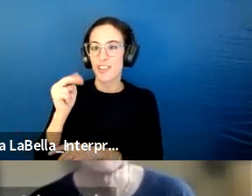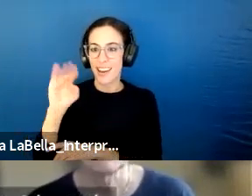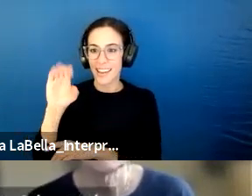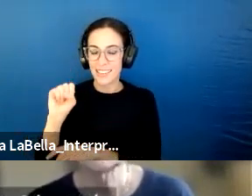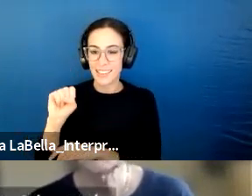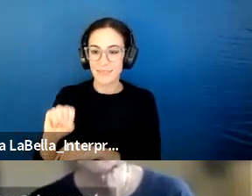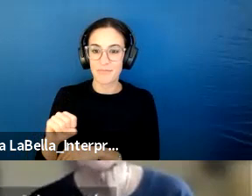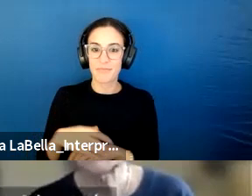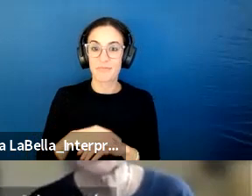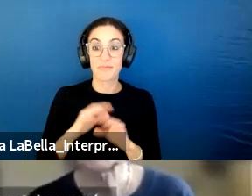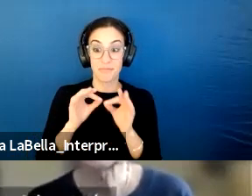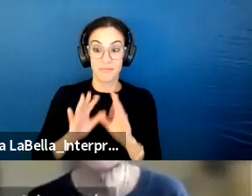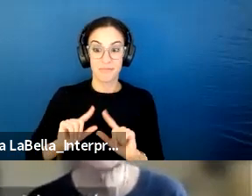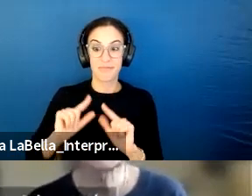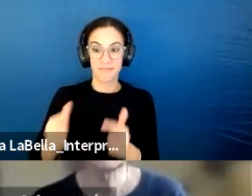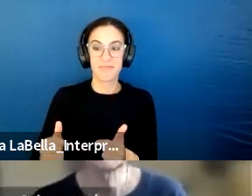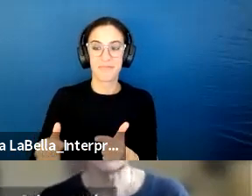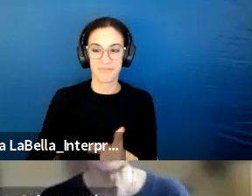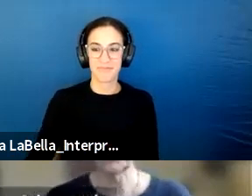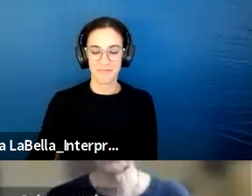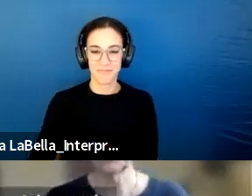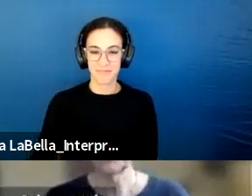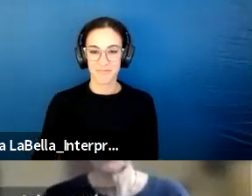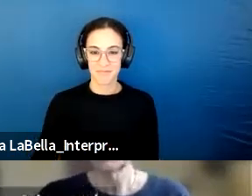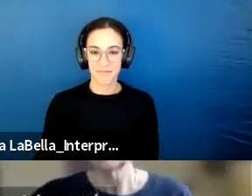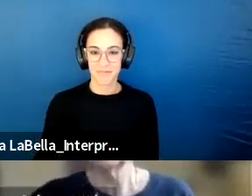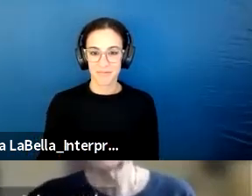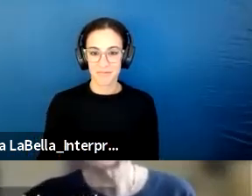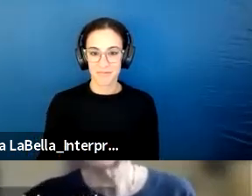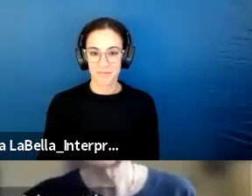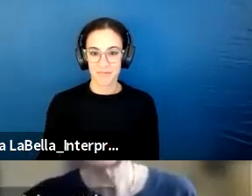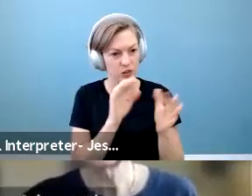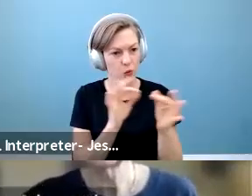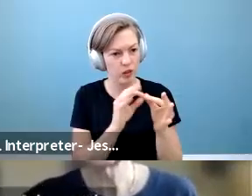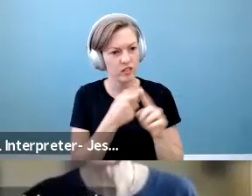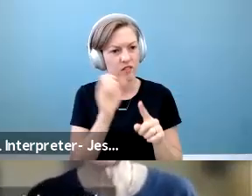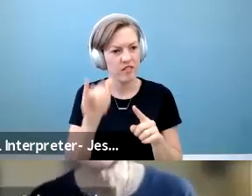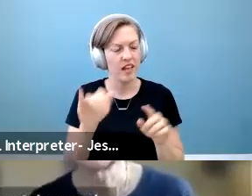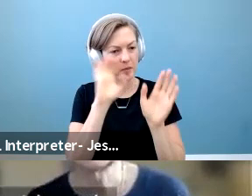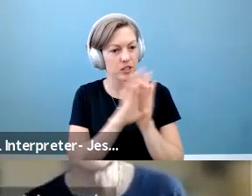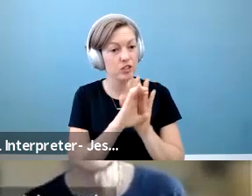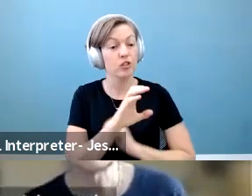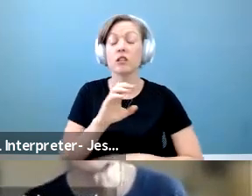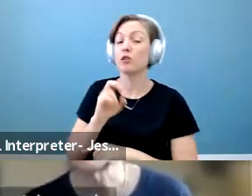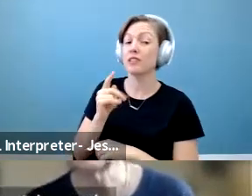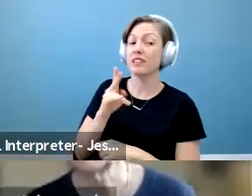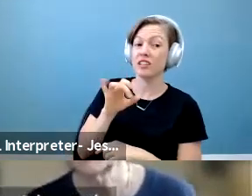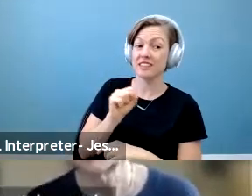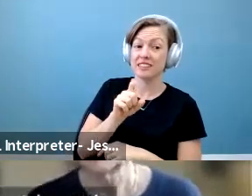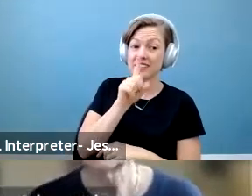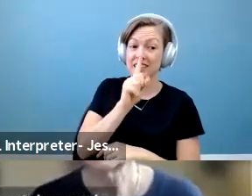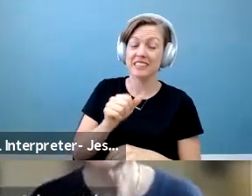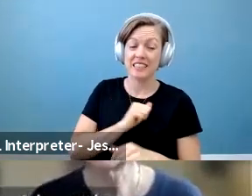City. Here, Judy repeats the words of that image. Eugenics is the self-direction of human